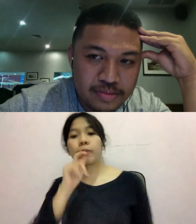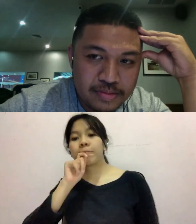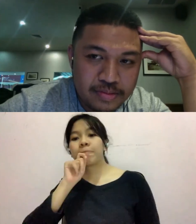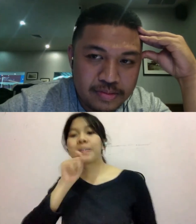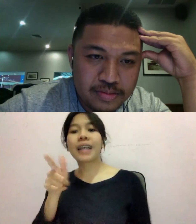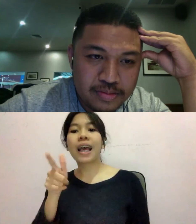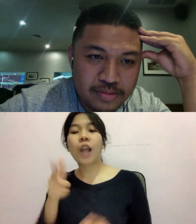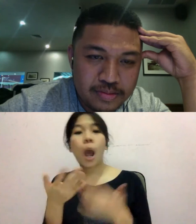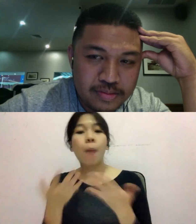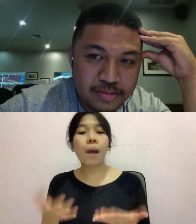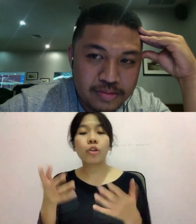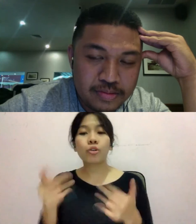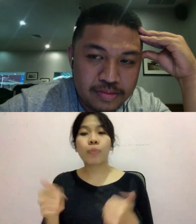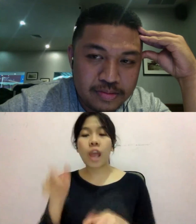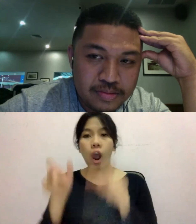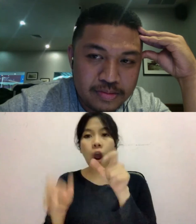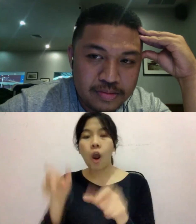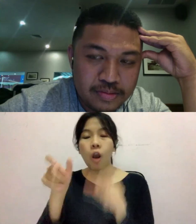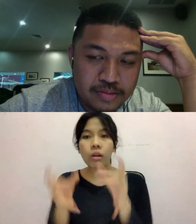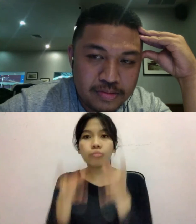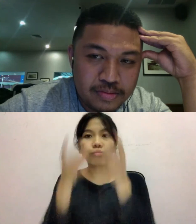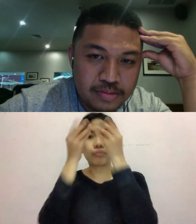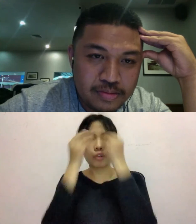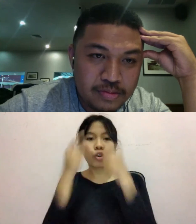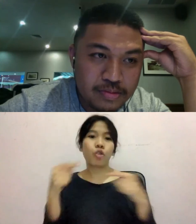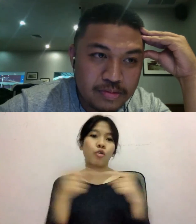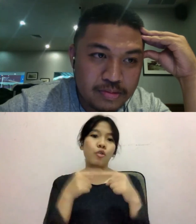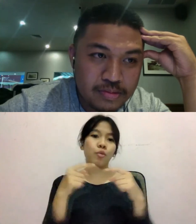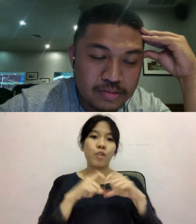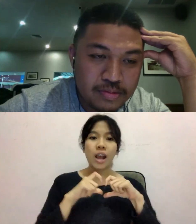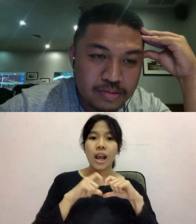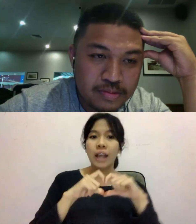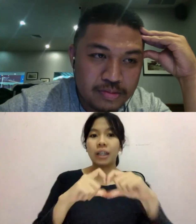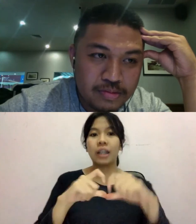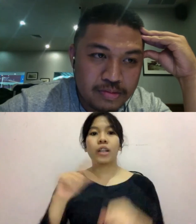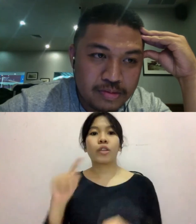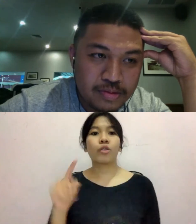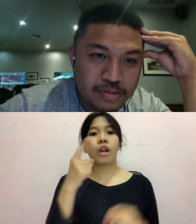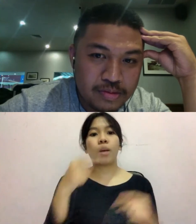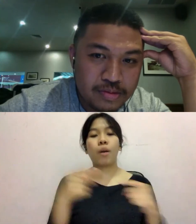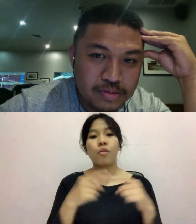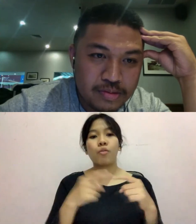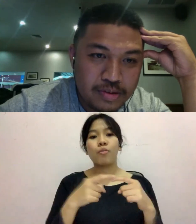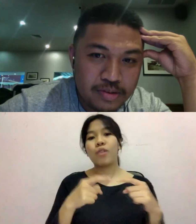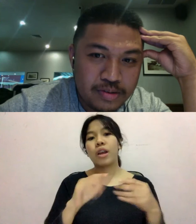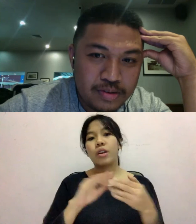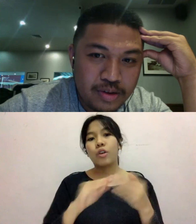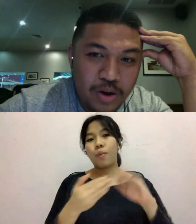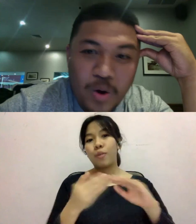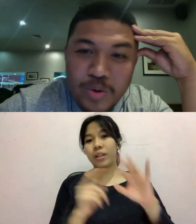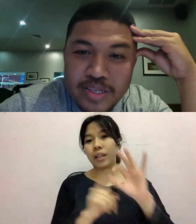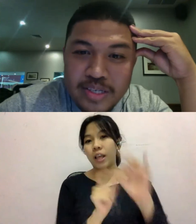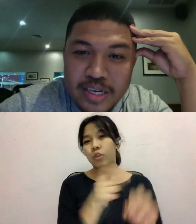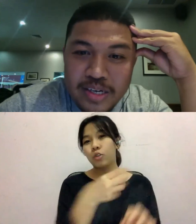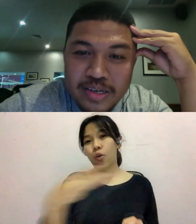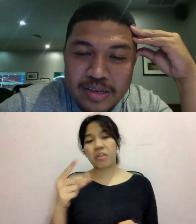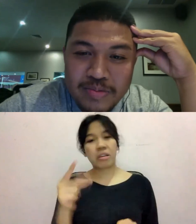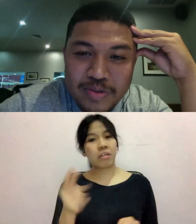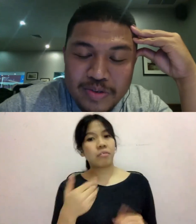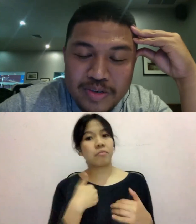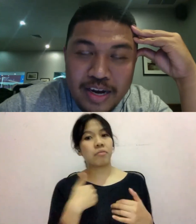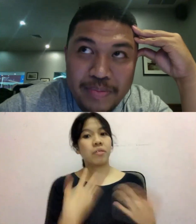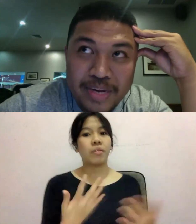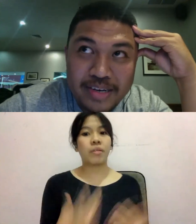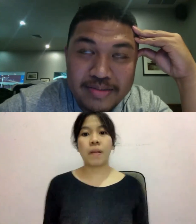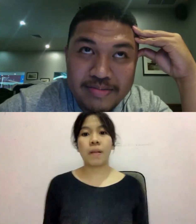looking for love, especially to the queer community? Khozy? Always think